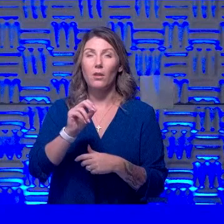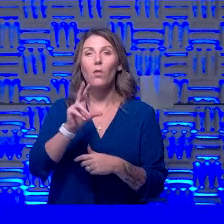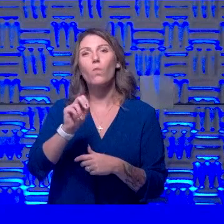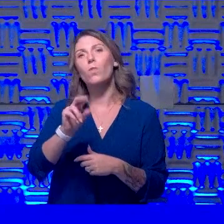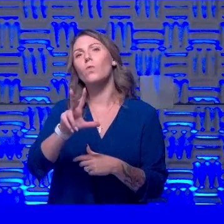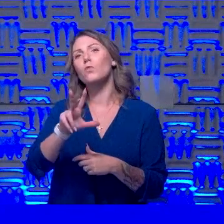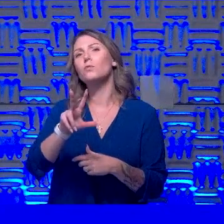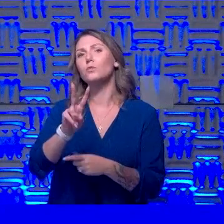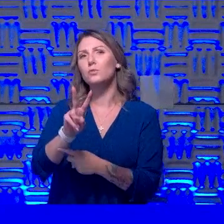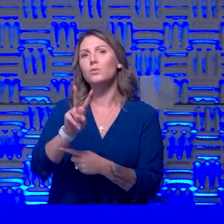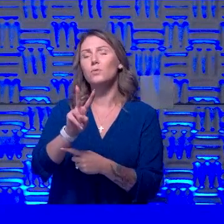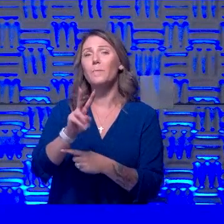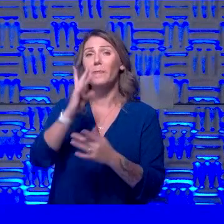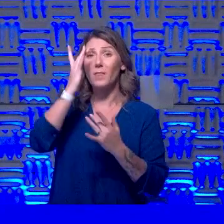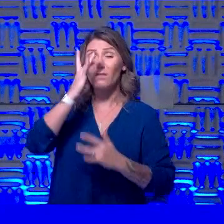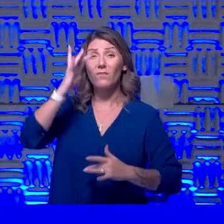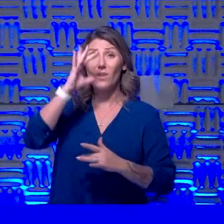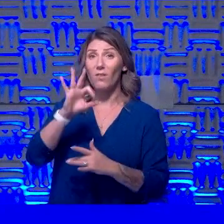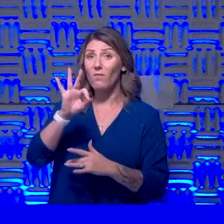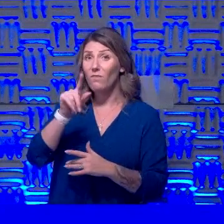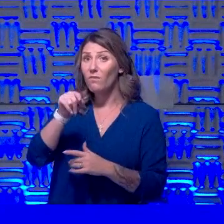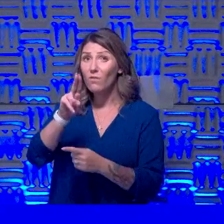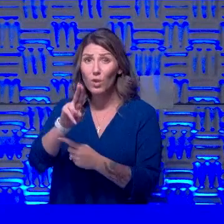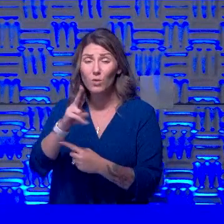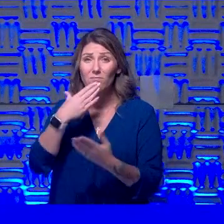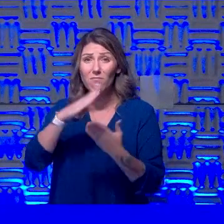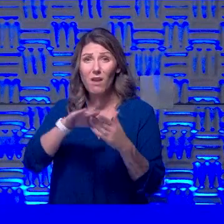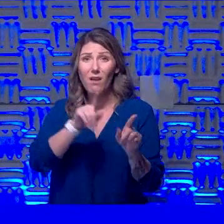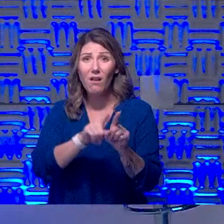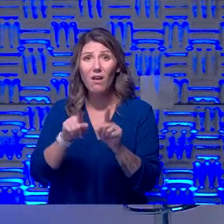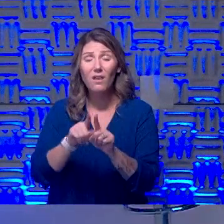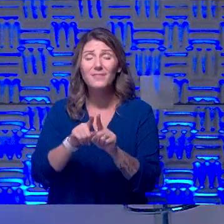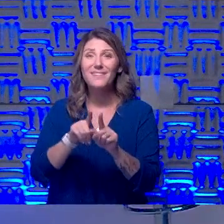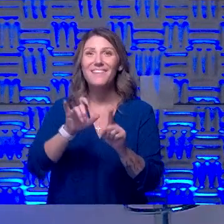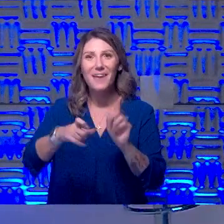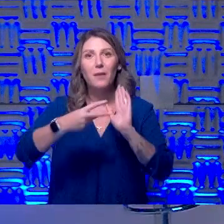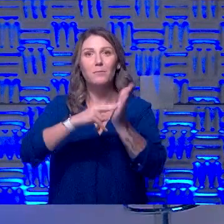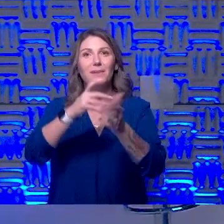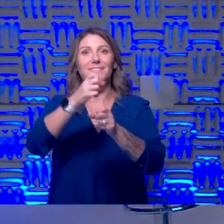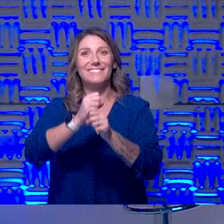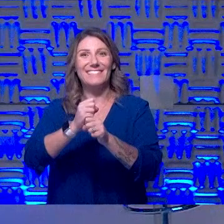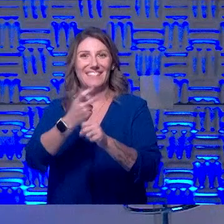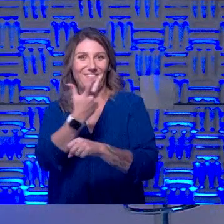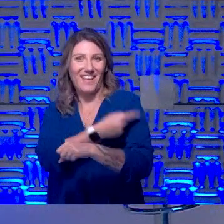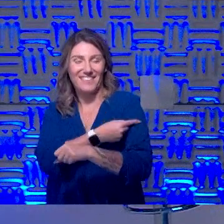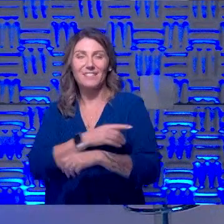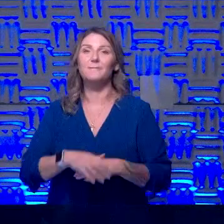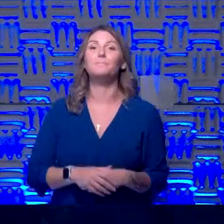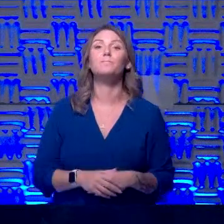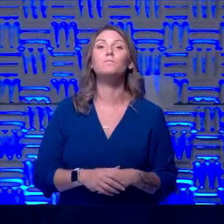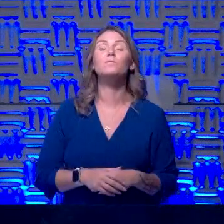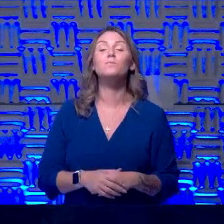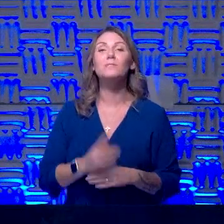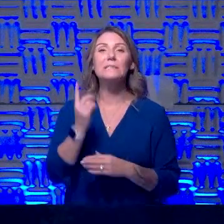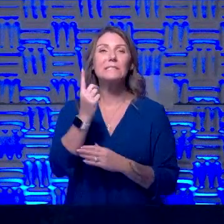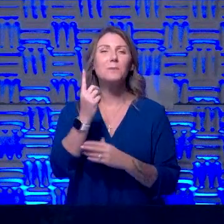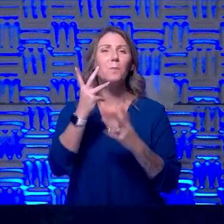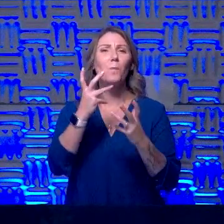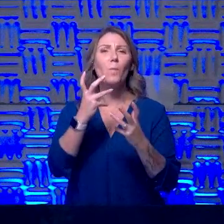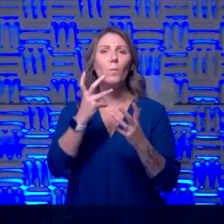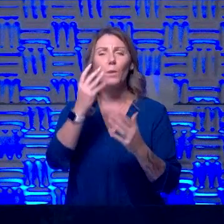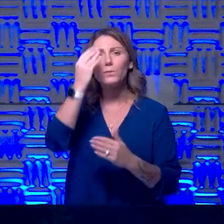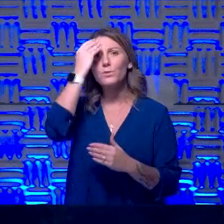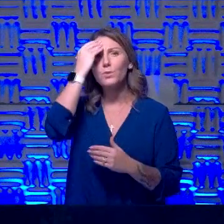So influenza is bad too. That goes back to get your influenza vaccines. There you go. All right, we have a viewer that wants to